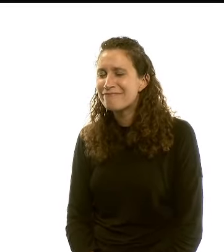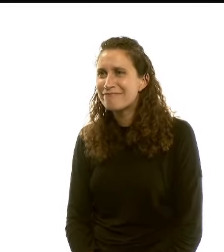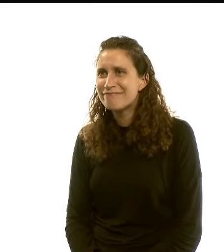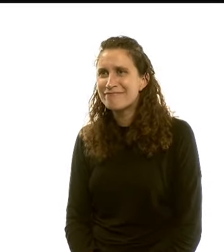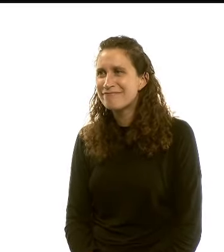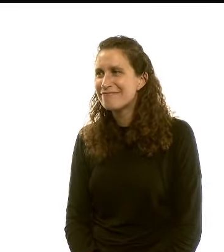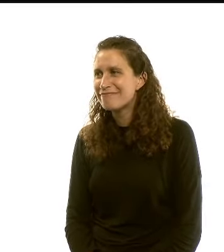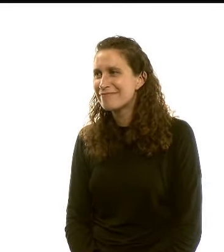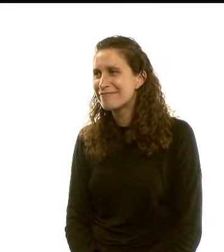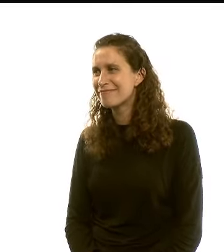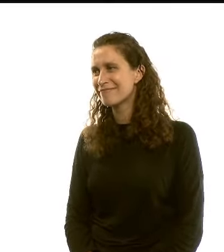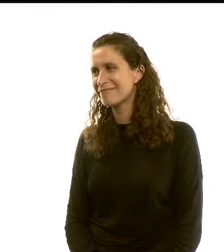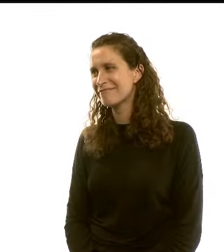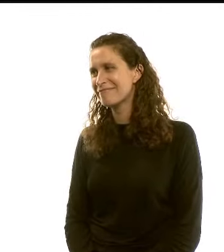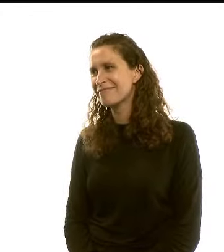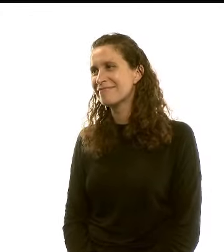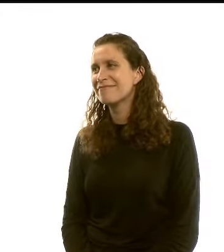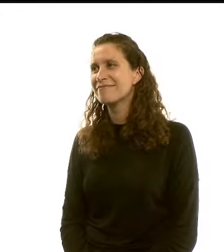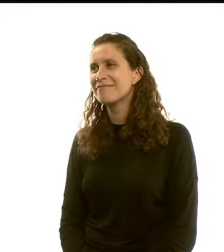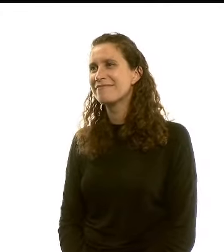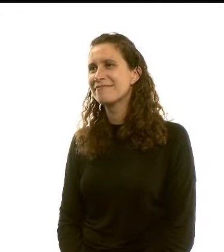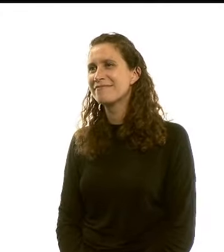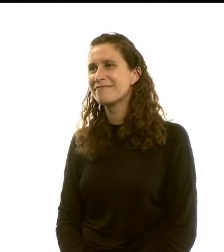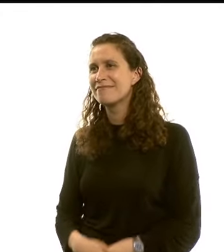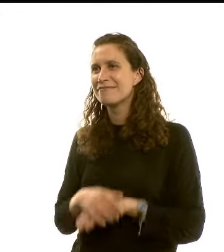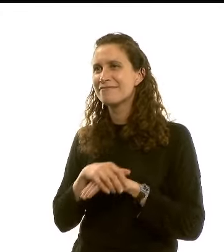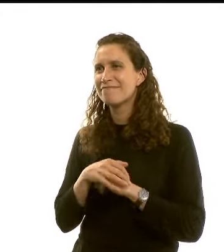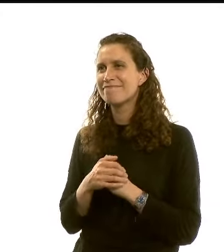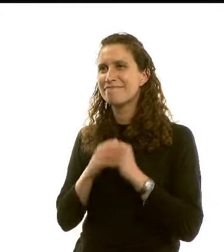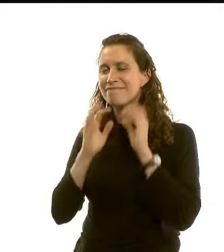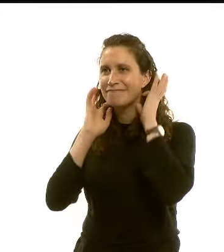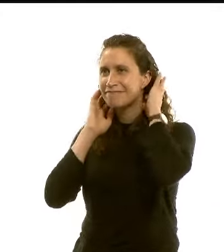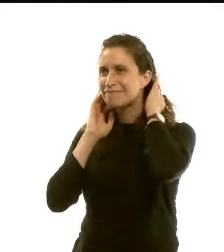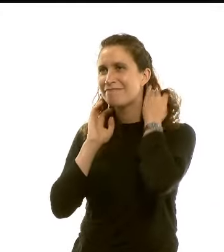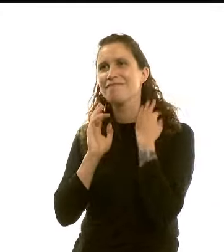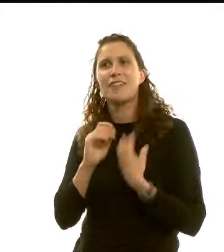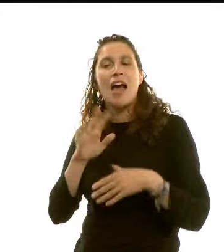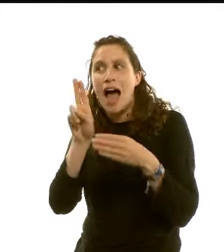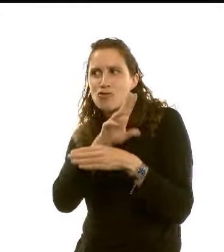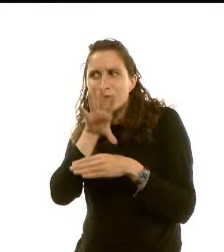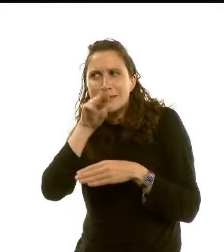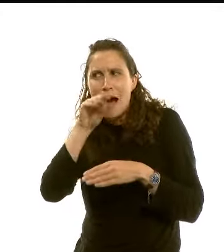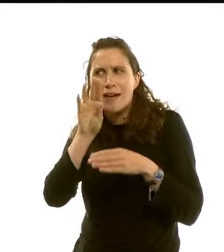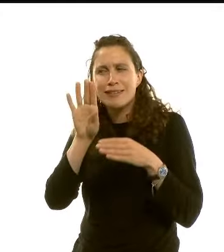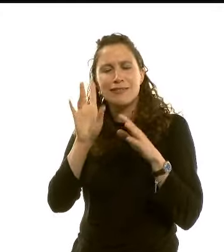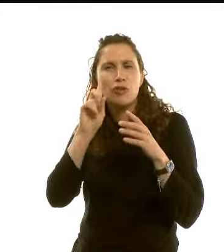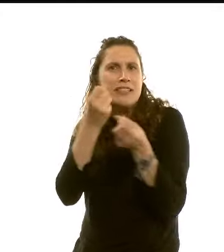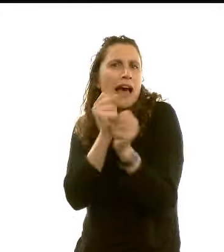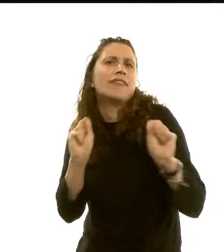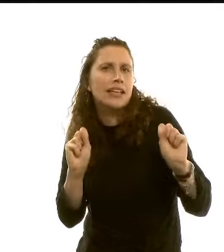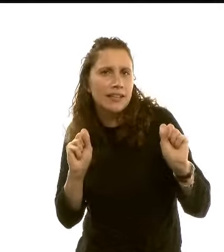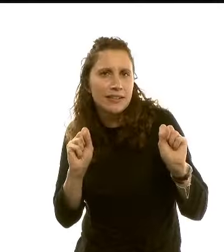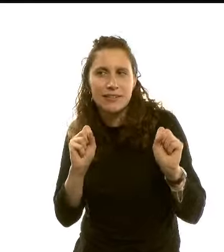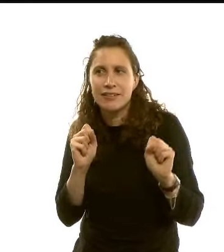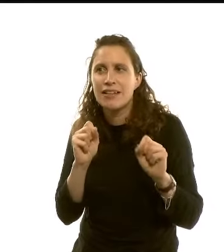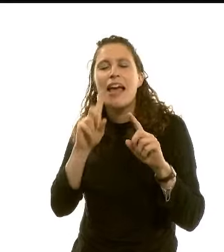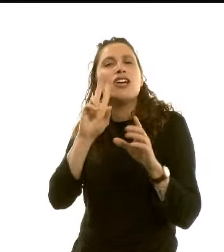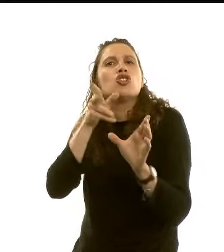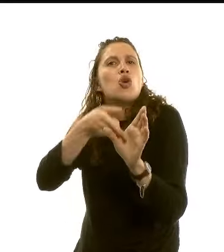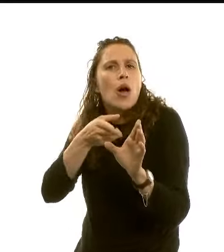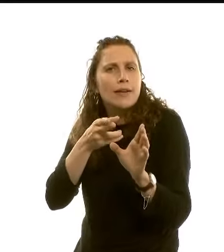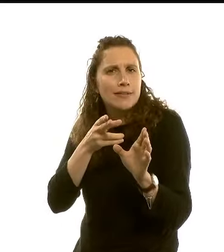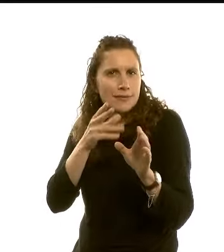little. He used He was trapped. Yeah, used the ducks as kind of a safety. You know what? net If you there. can't beat the ducks, join the ducks. He joined the ducks. Very